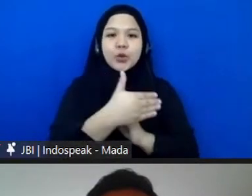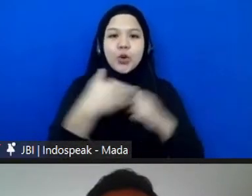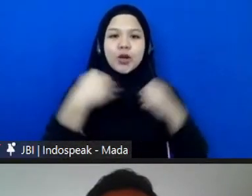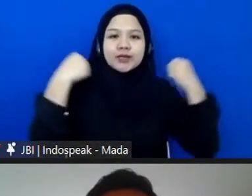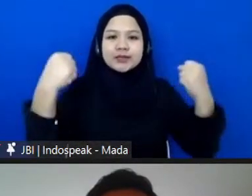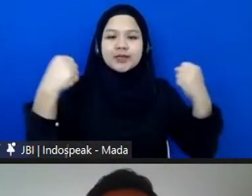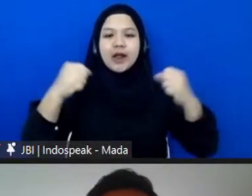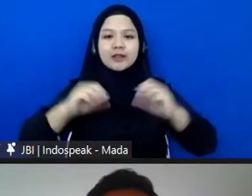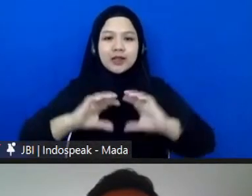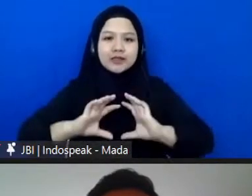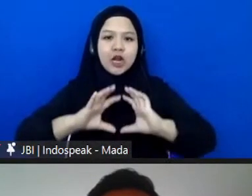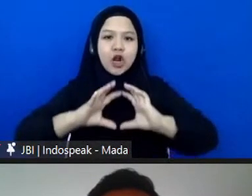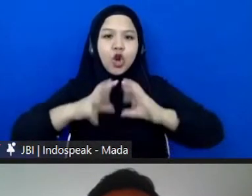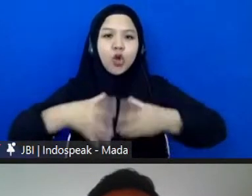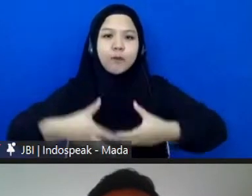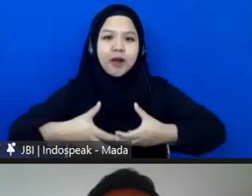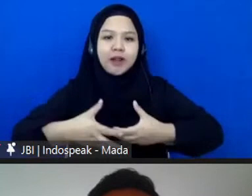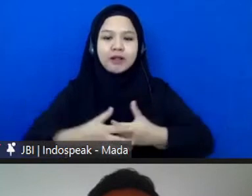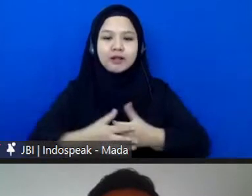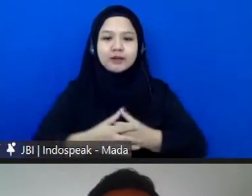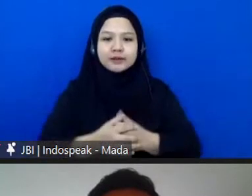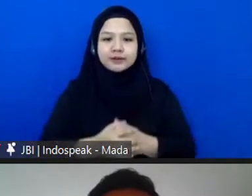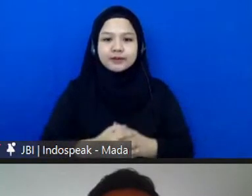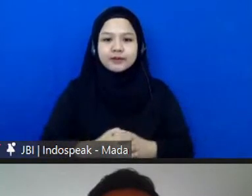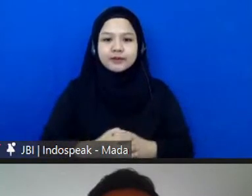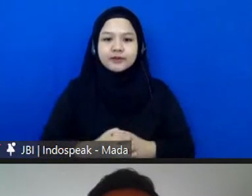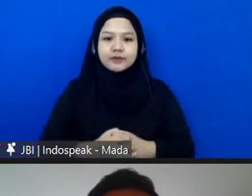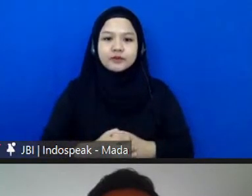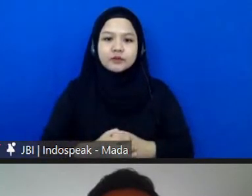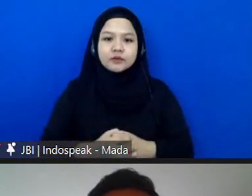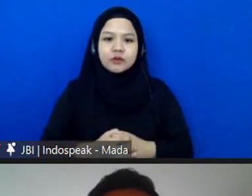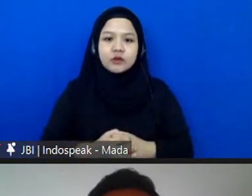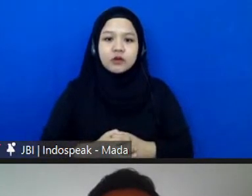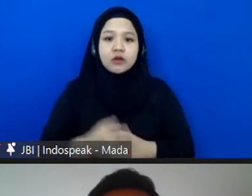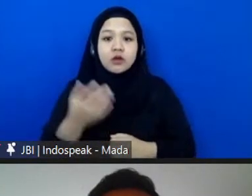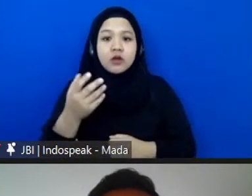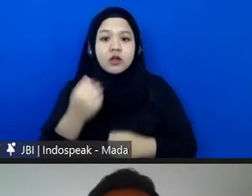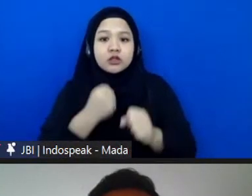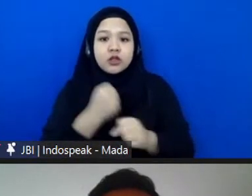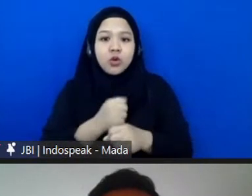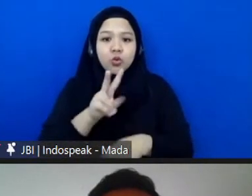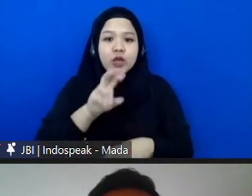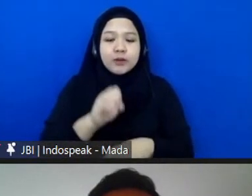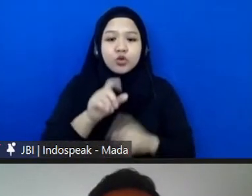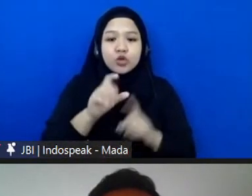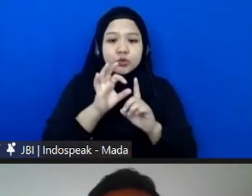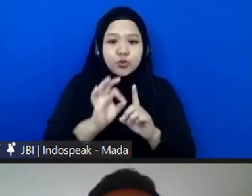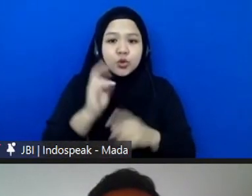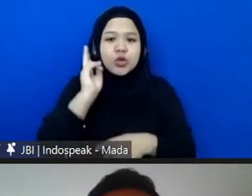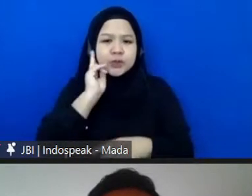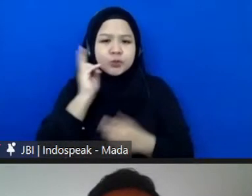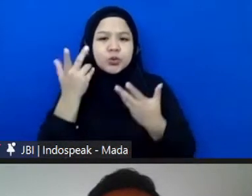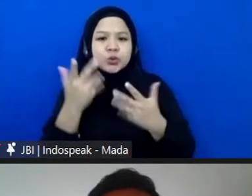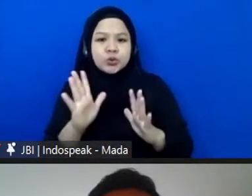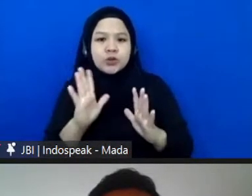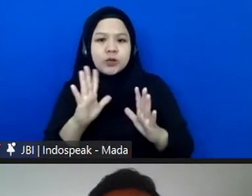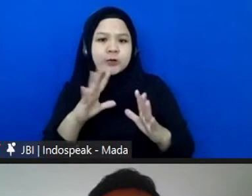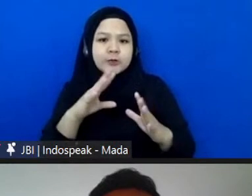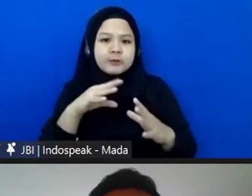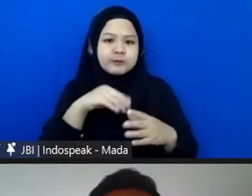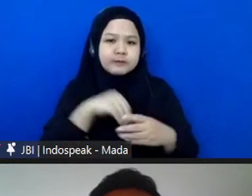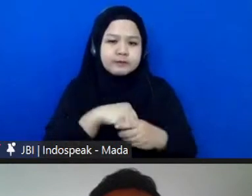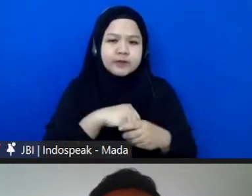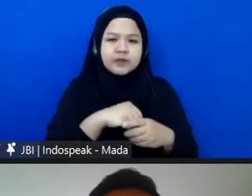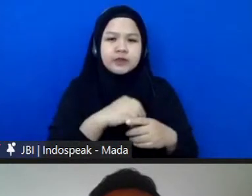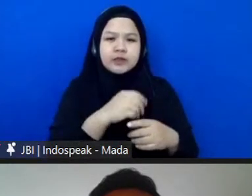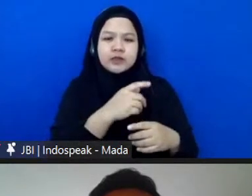Dia joined the Office of the President in Indonesia as a Special Envoy for the Millennium Development Goals, where she designed and implemented behavioural science